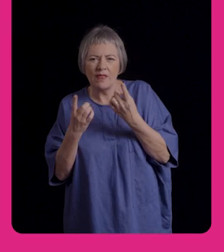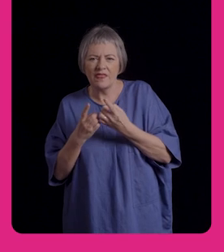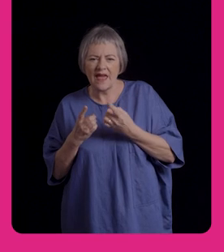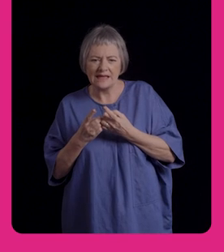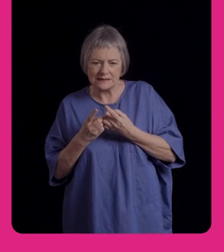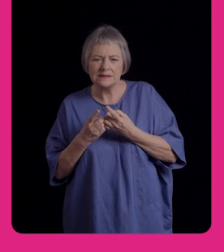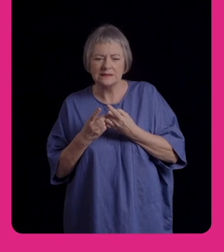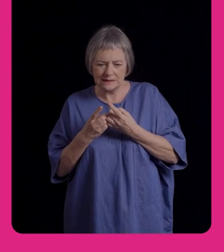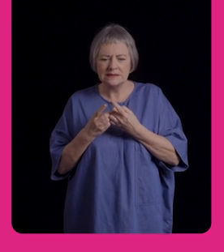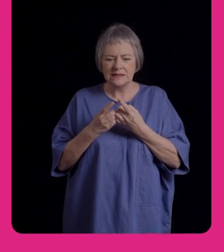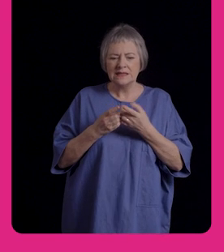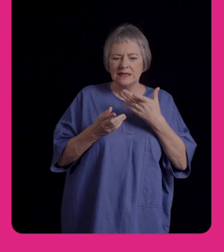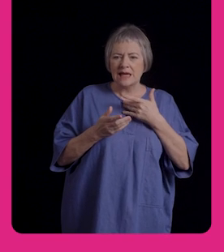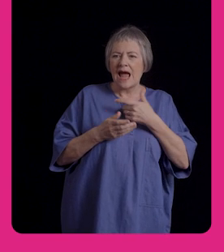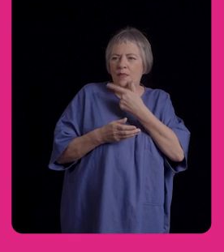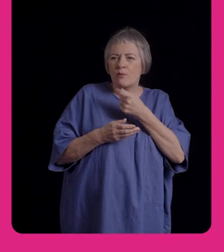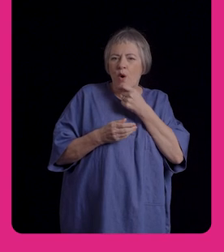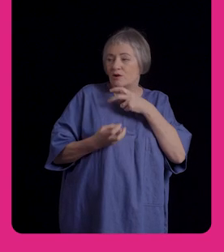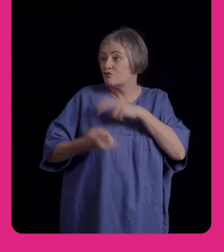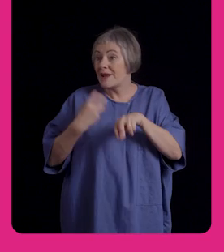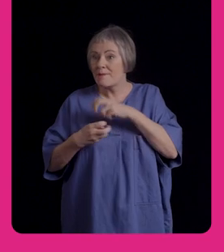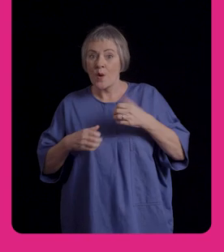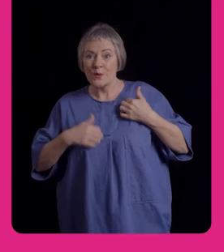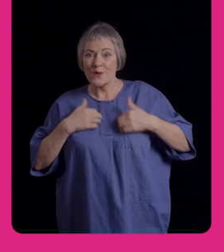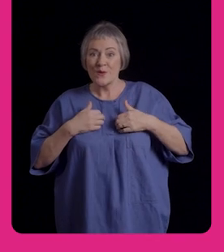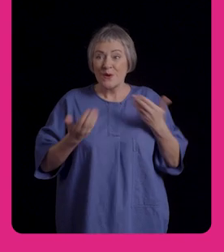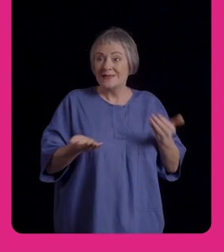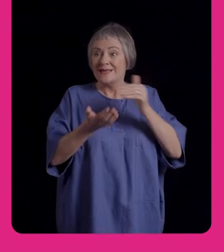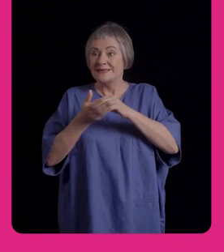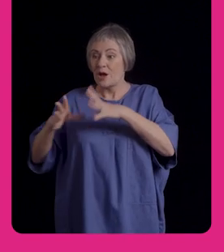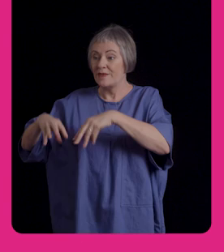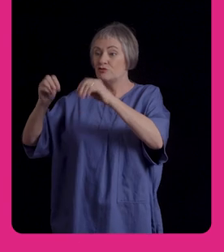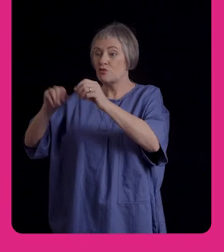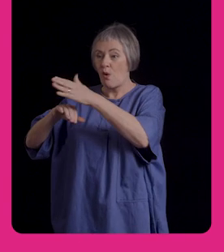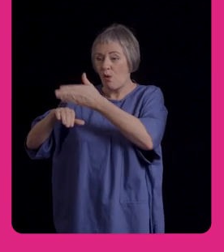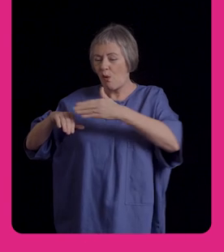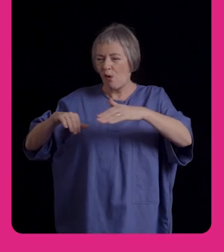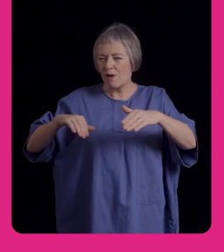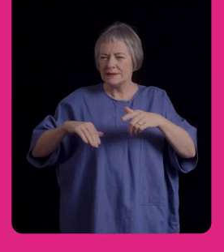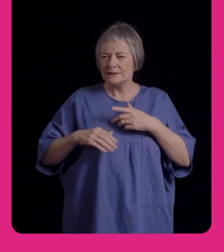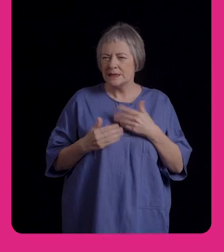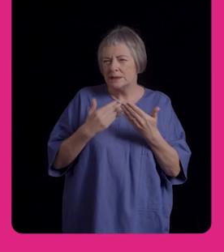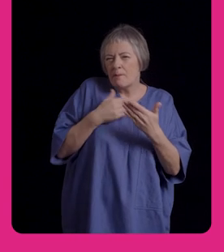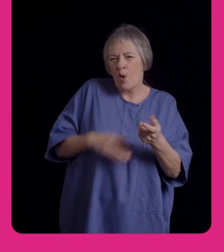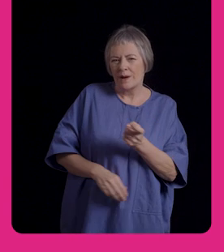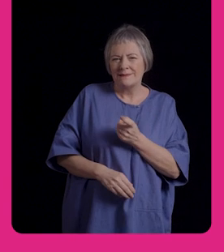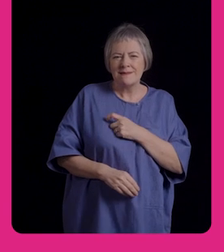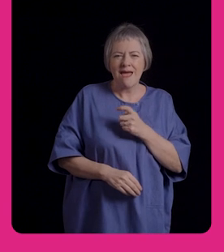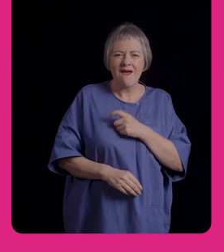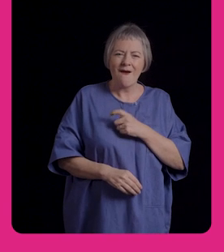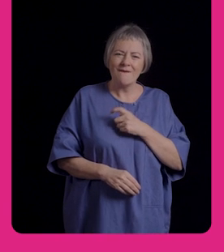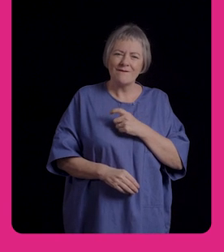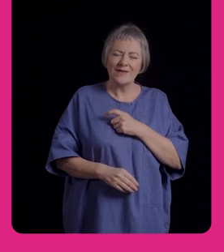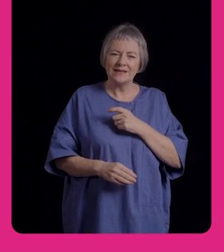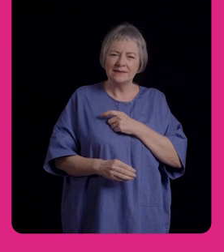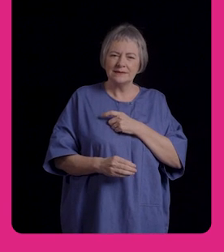the cabin boy that you noticed running around, like excited to get to shore, is seems a little more nervous. Like you managed